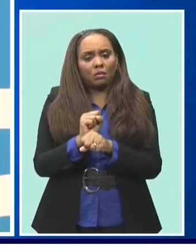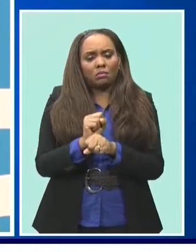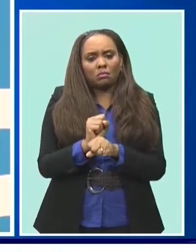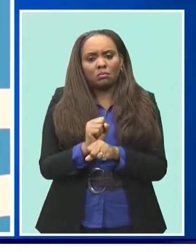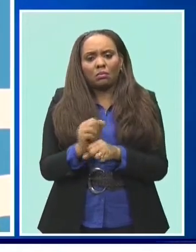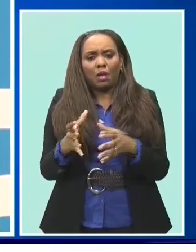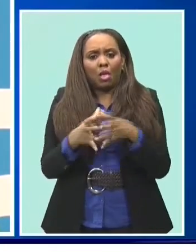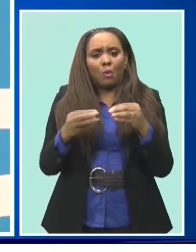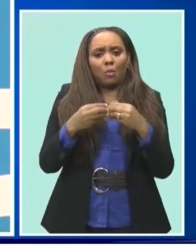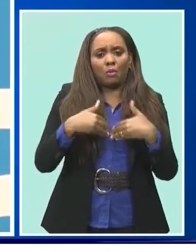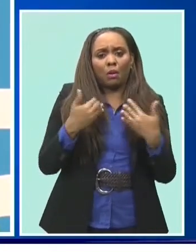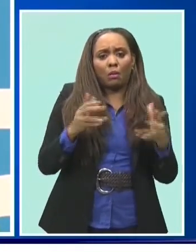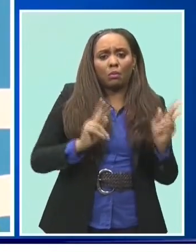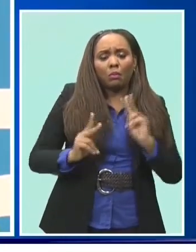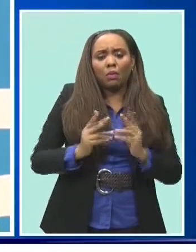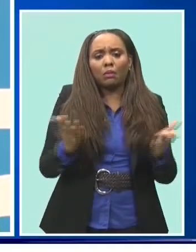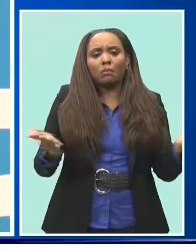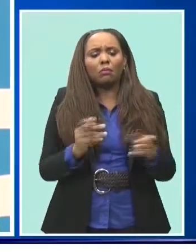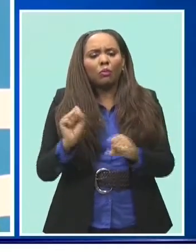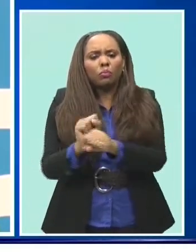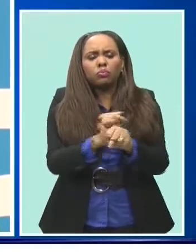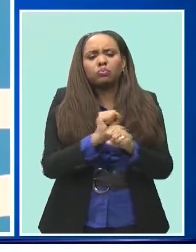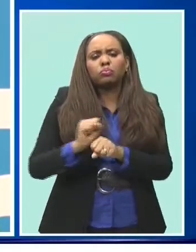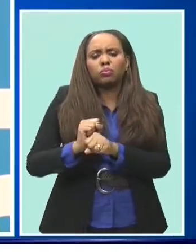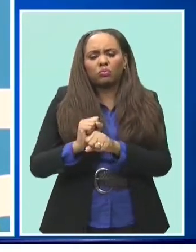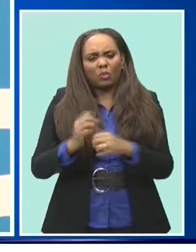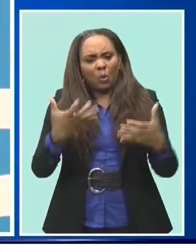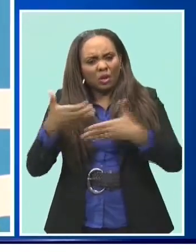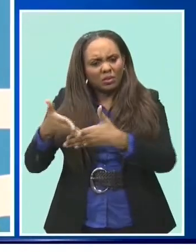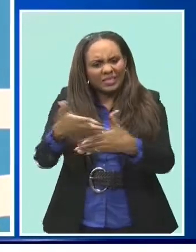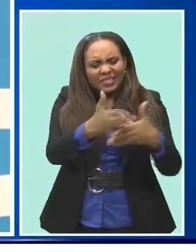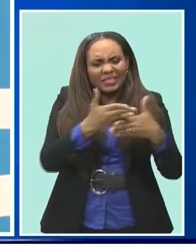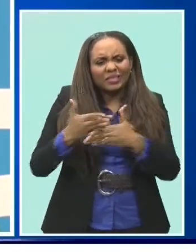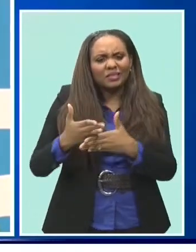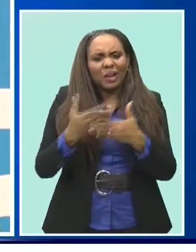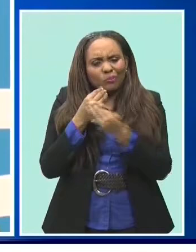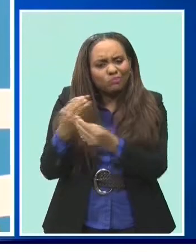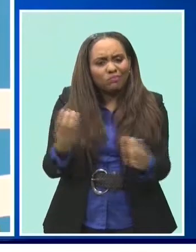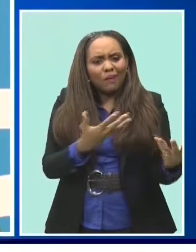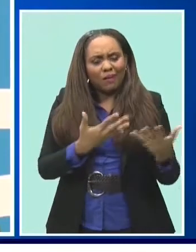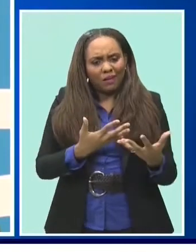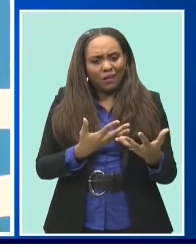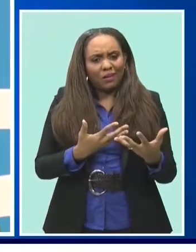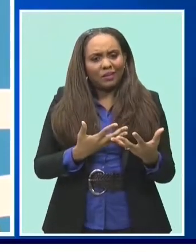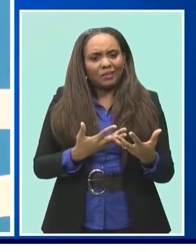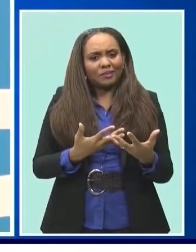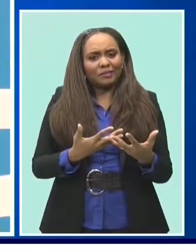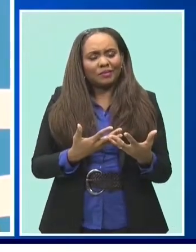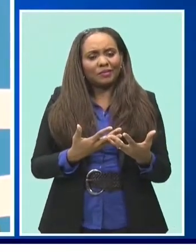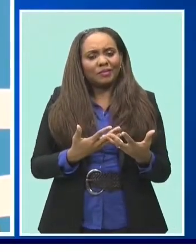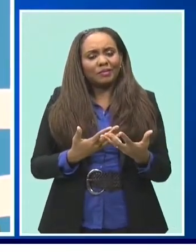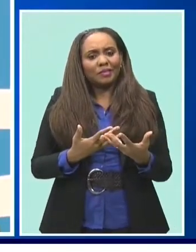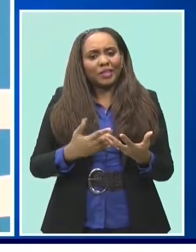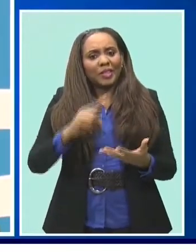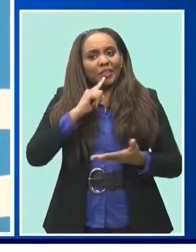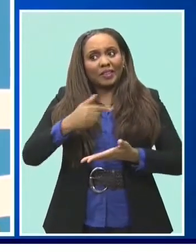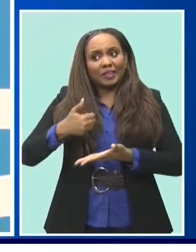people that we need to share, because in doing that, it also helps